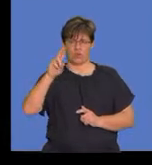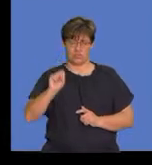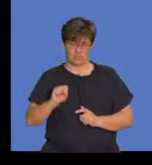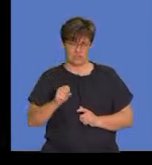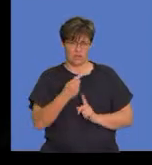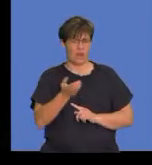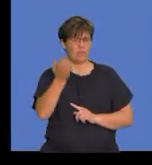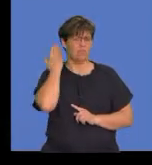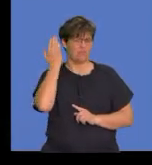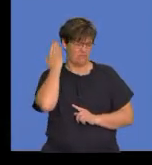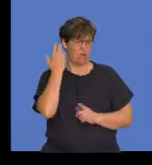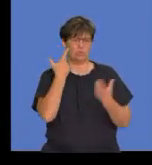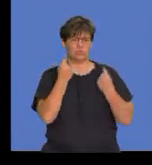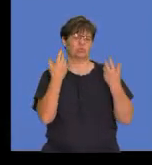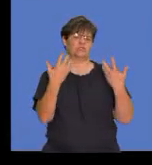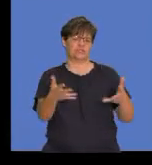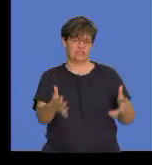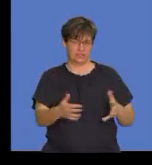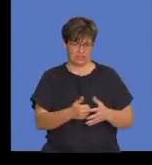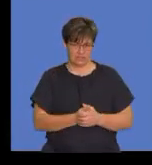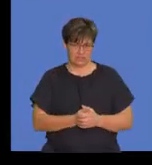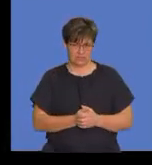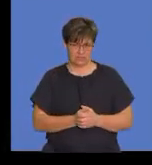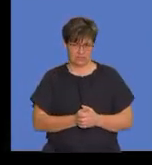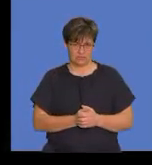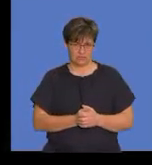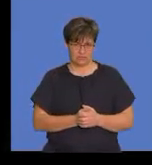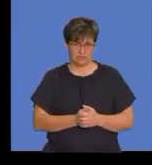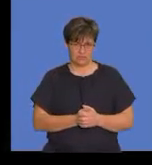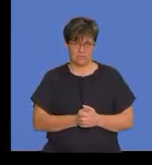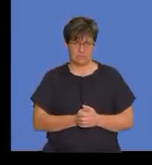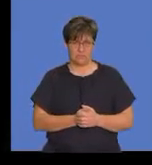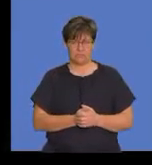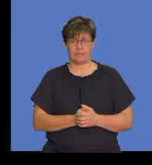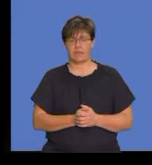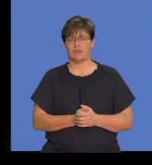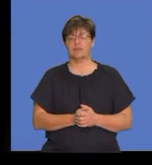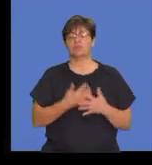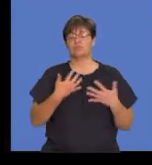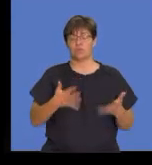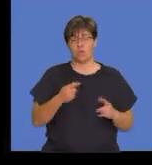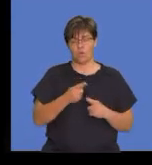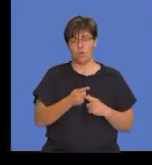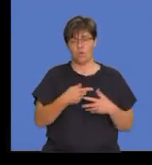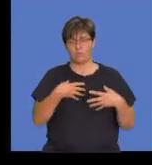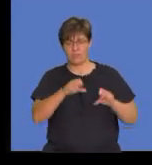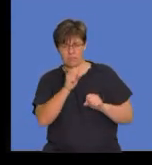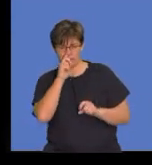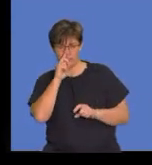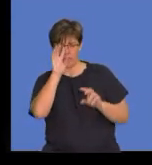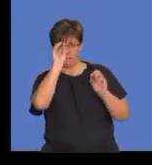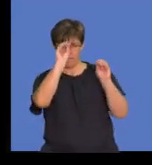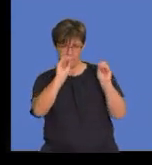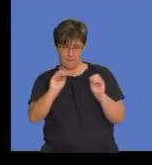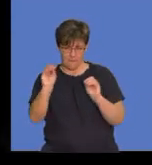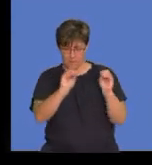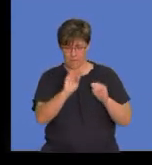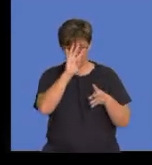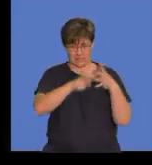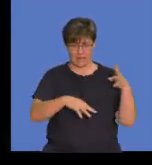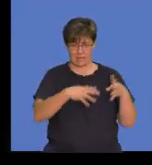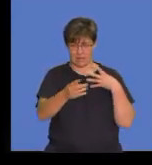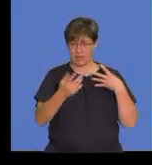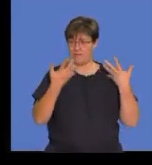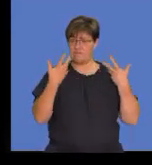because we did it as well at an early age in terms of our schooling career. So I want you to take some time and fill